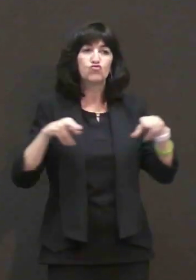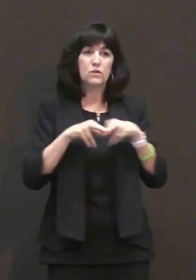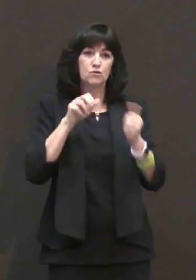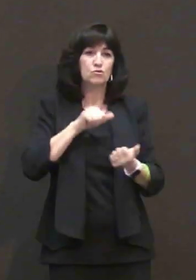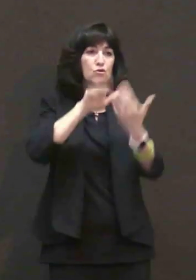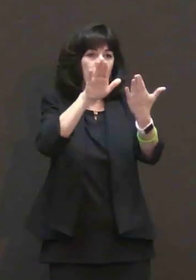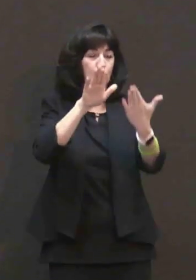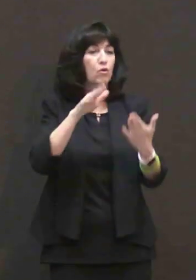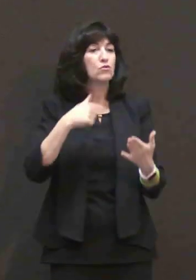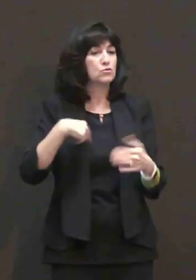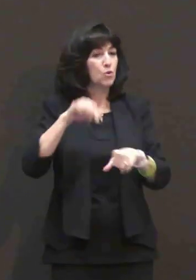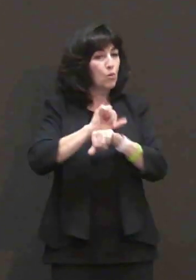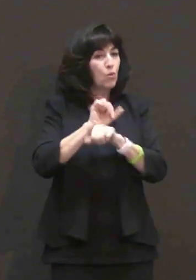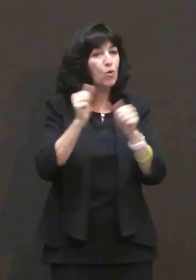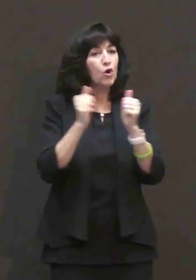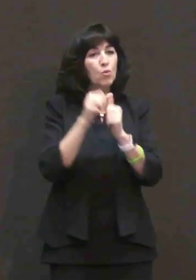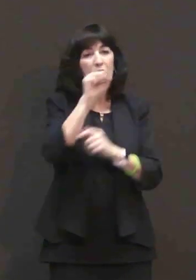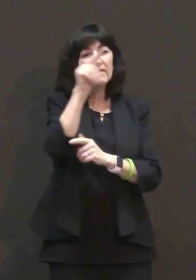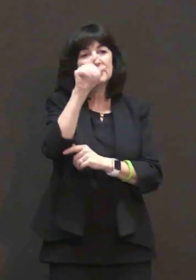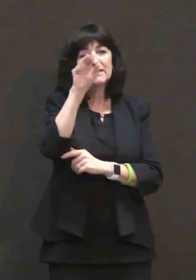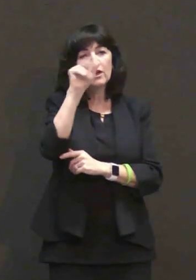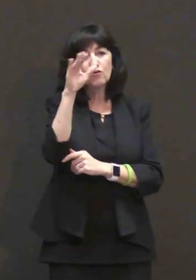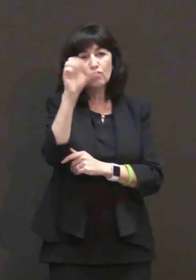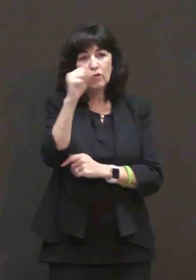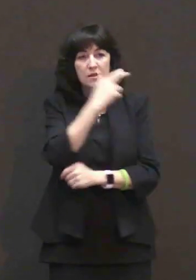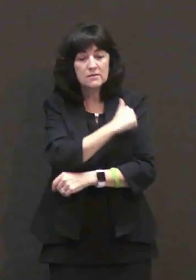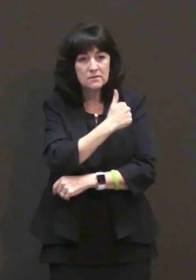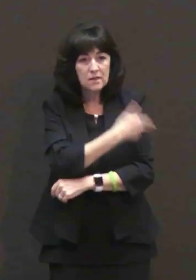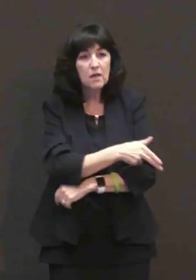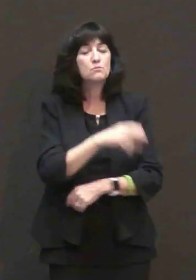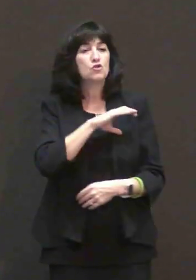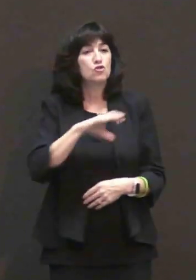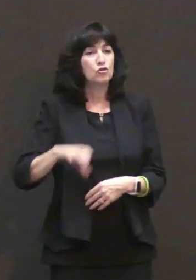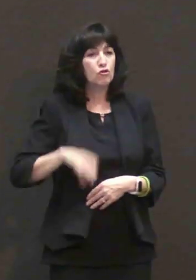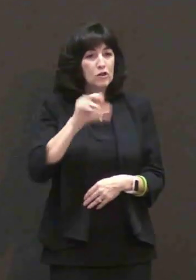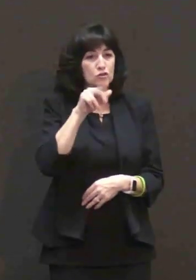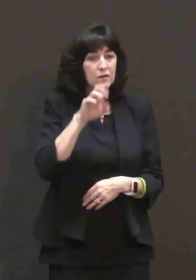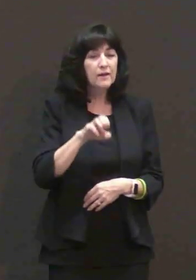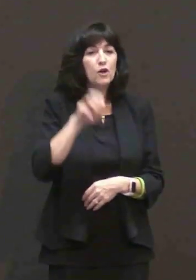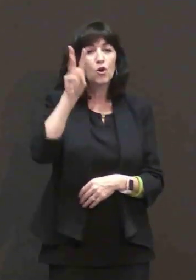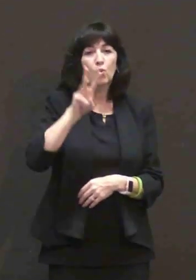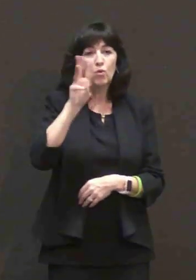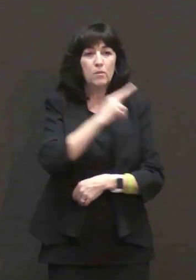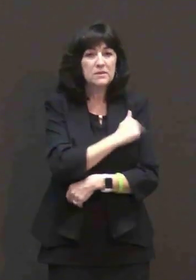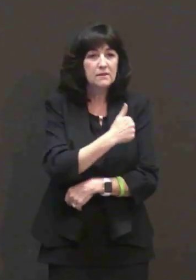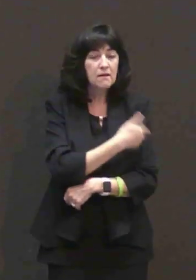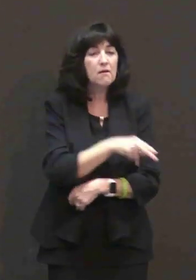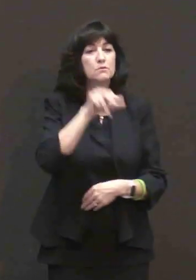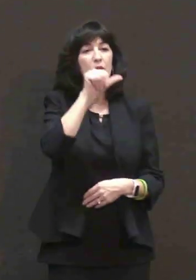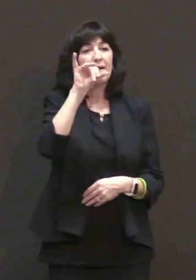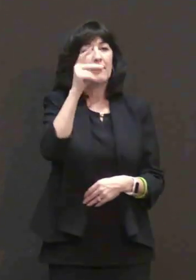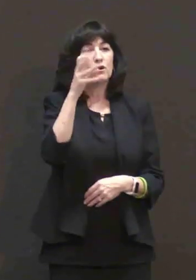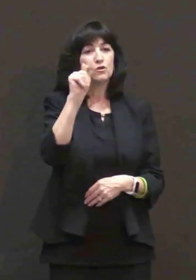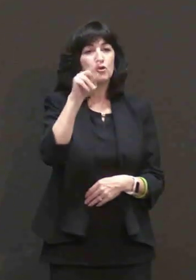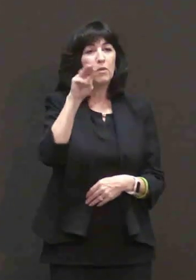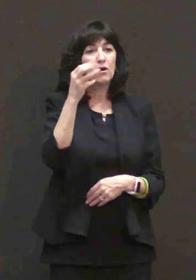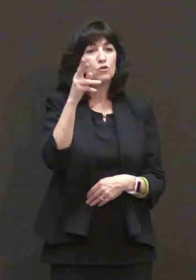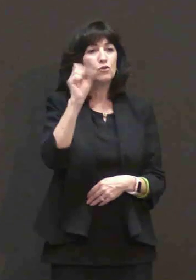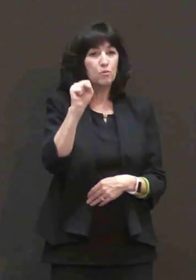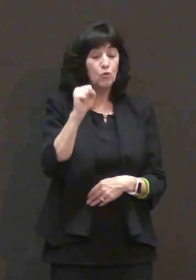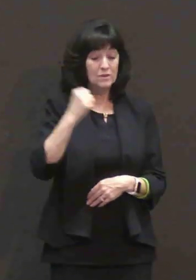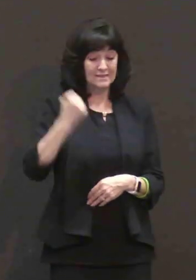state, St. Francis, Wilmington, Christiana Care, AI Nemours, and then down south we worked